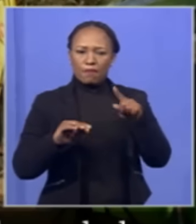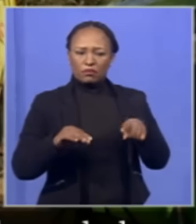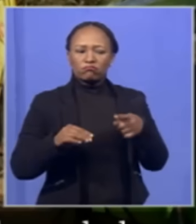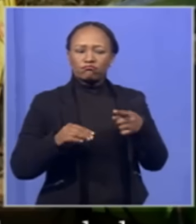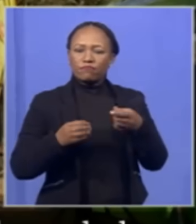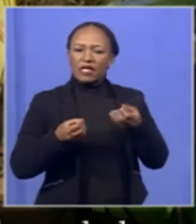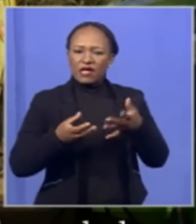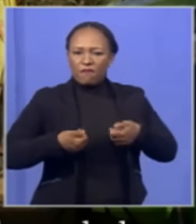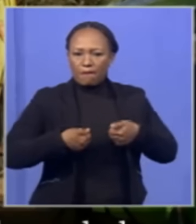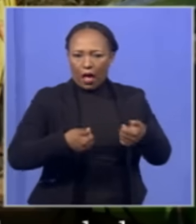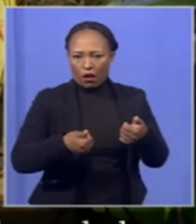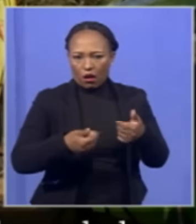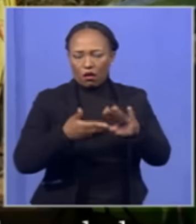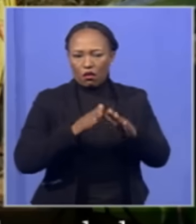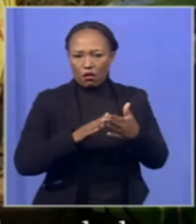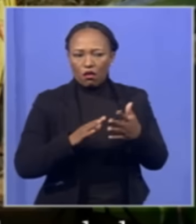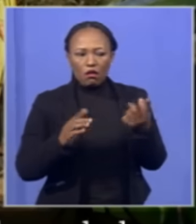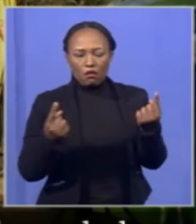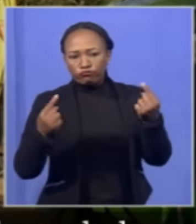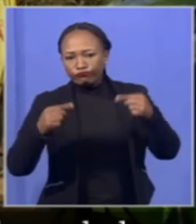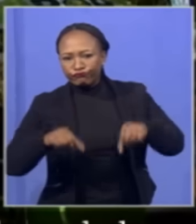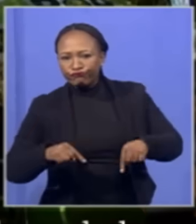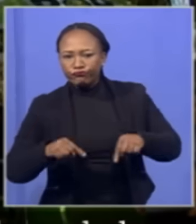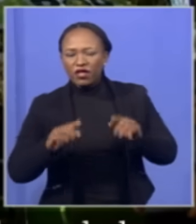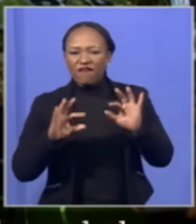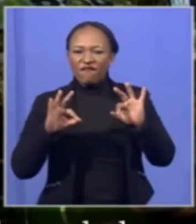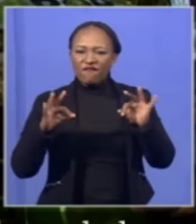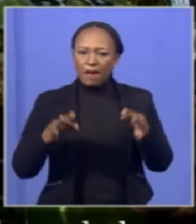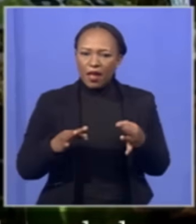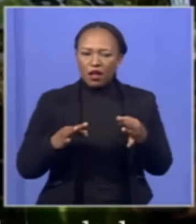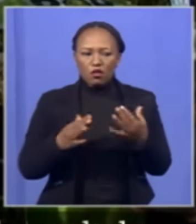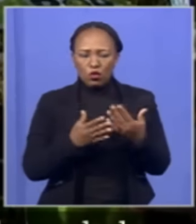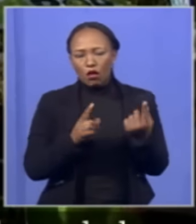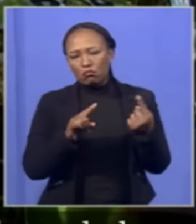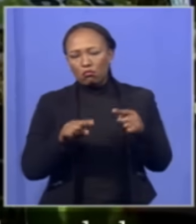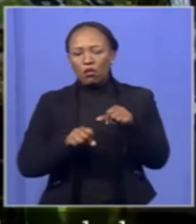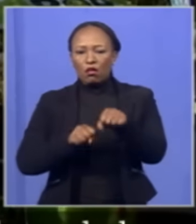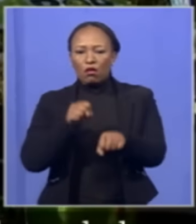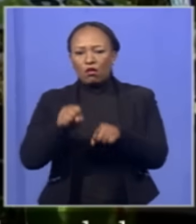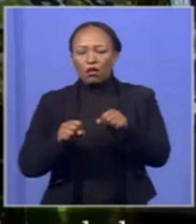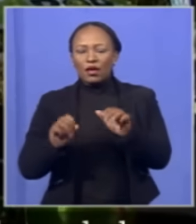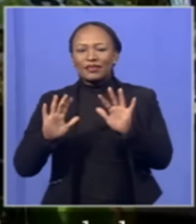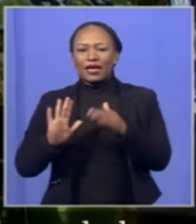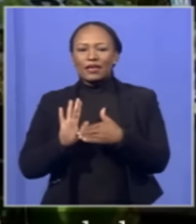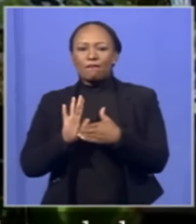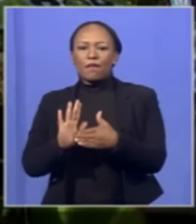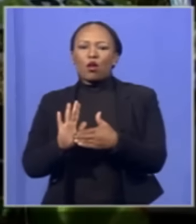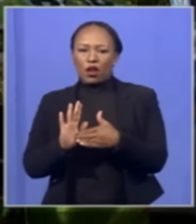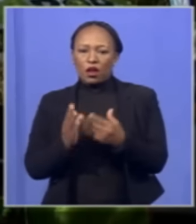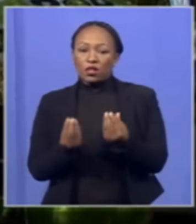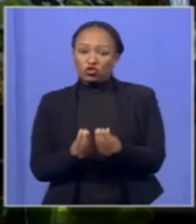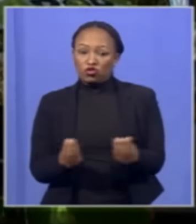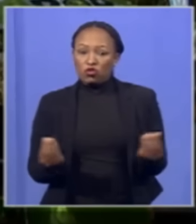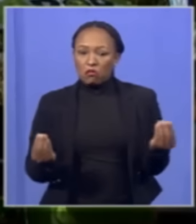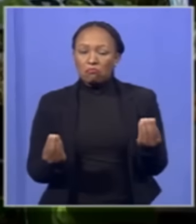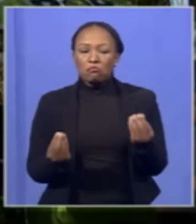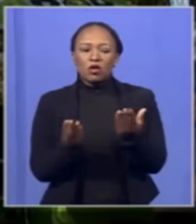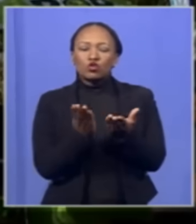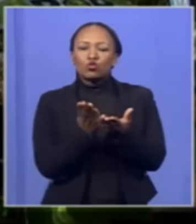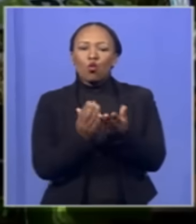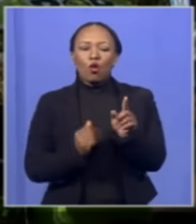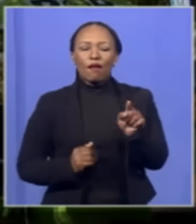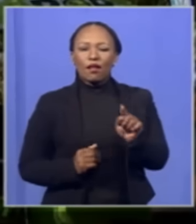event where you can come along, you can ride, you can bring your family. 10 million children in South Africa that walk to school every single day. And